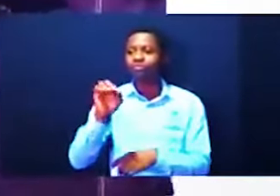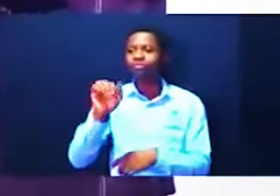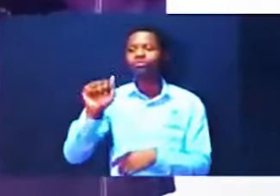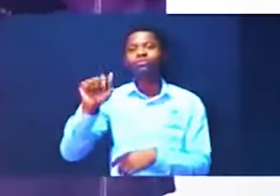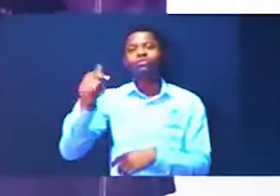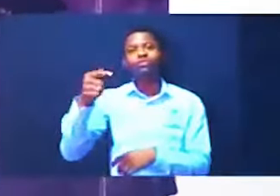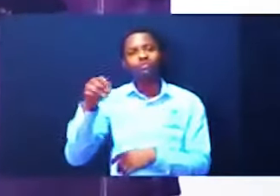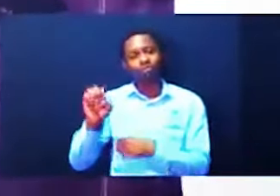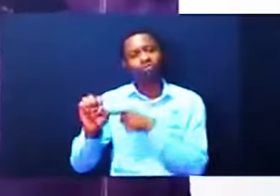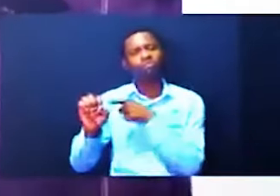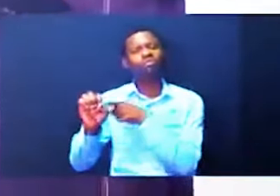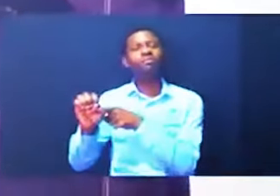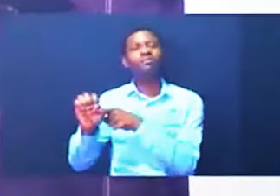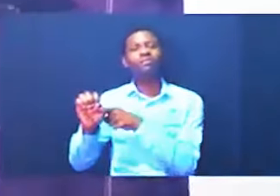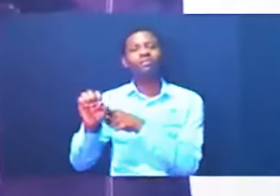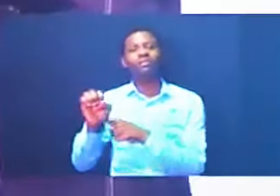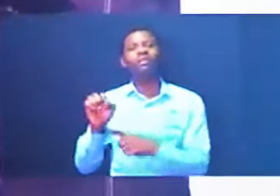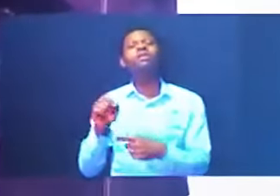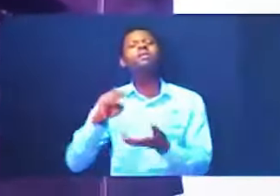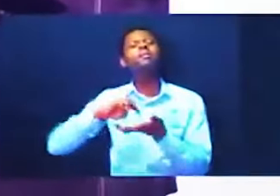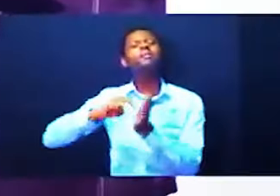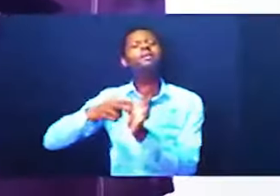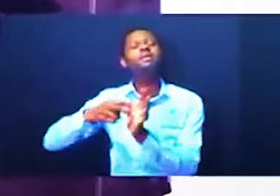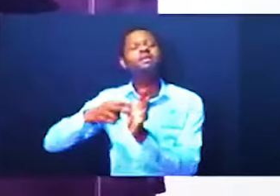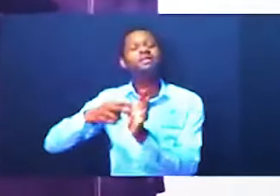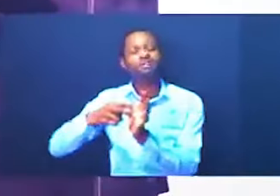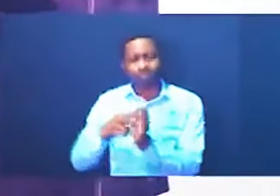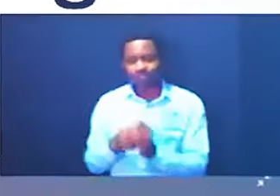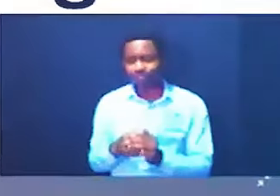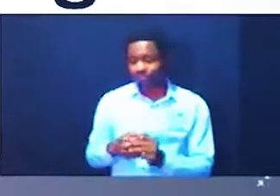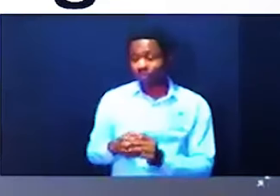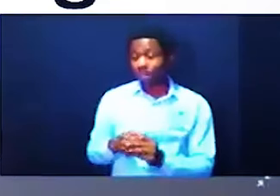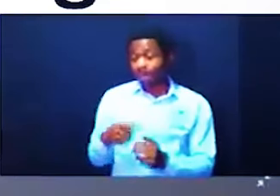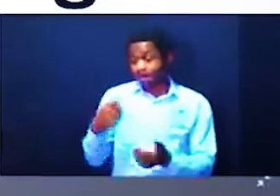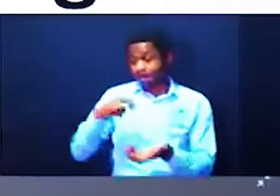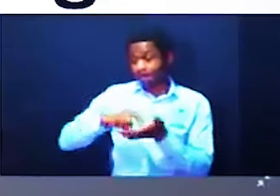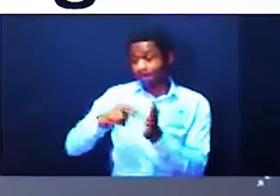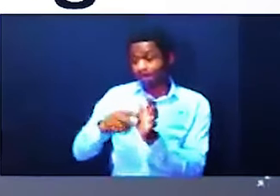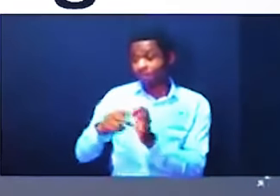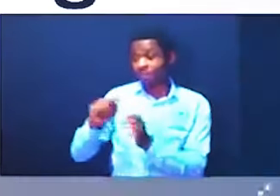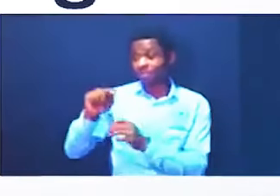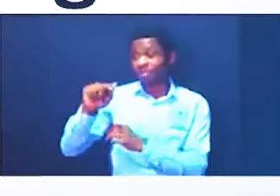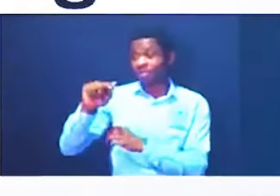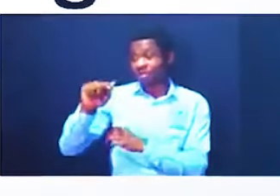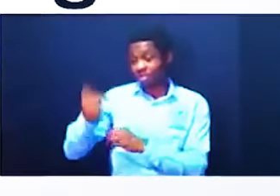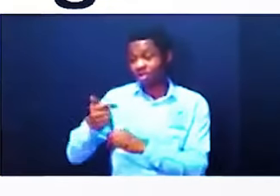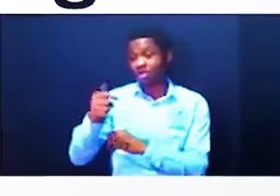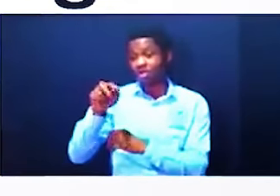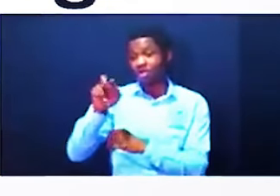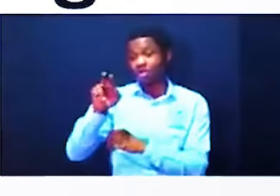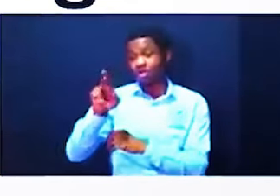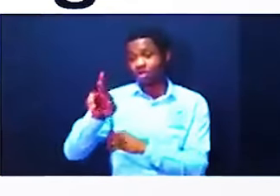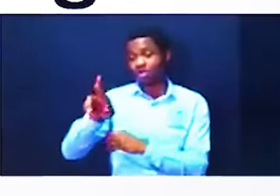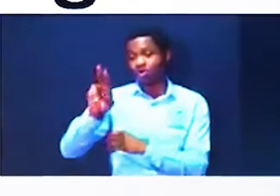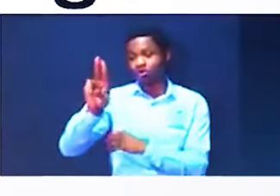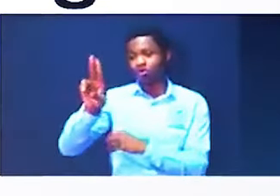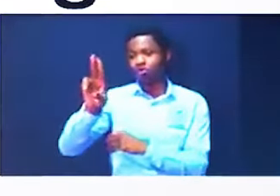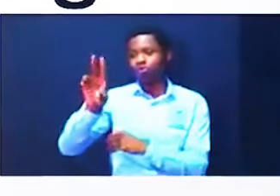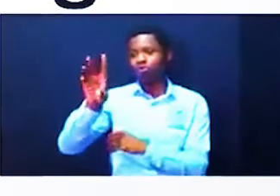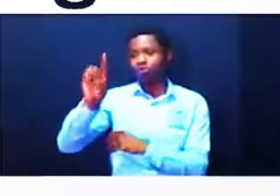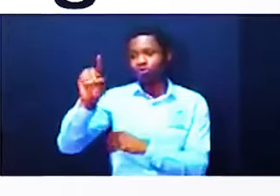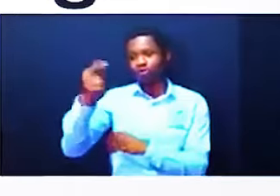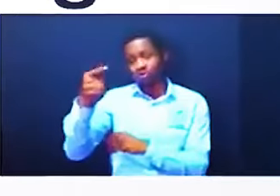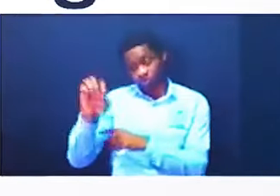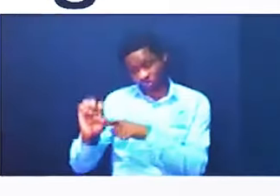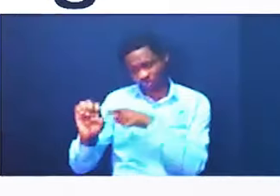Bearing grudge. We mean you are holding on to a hurt or anger towards another